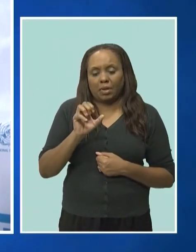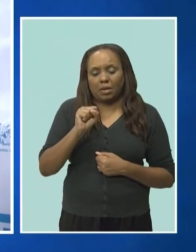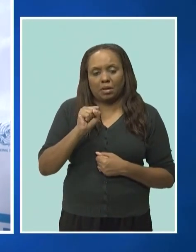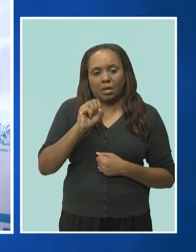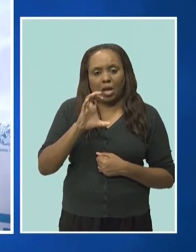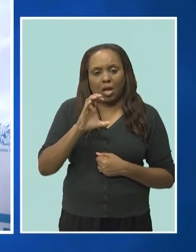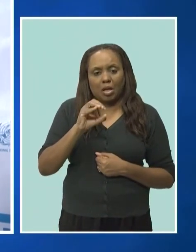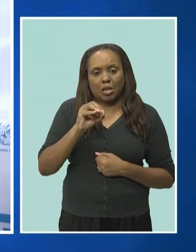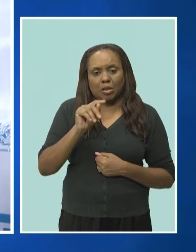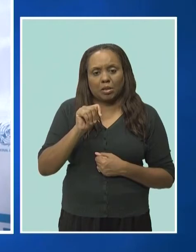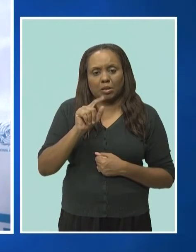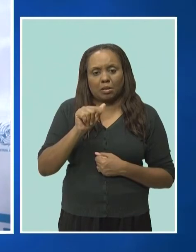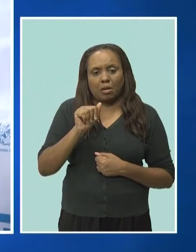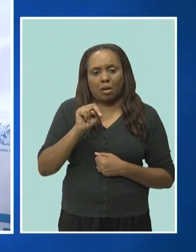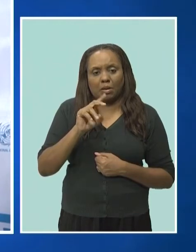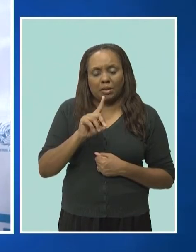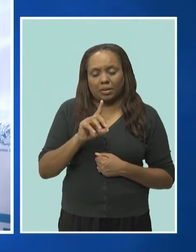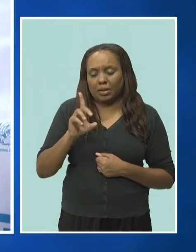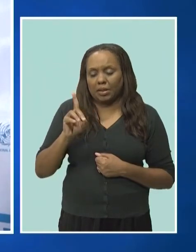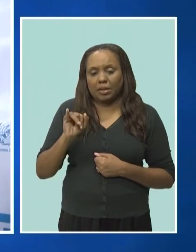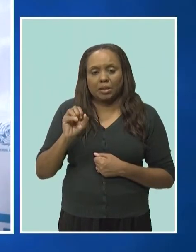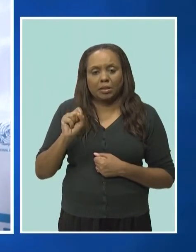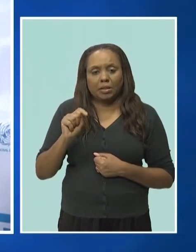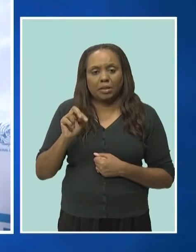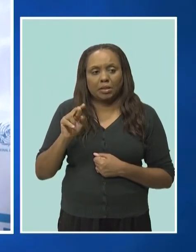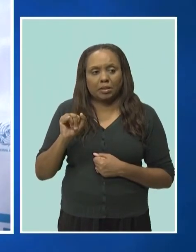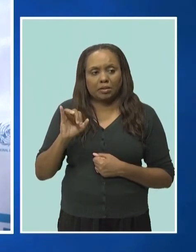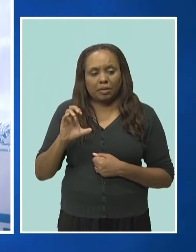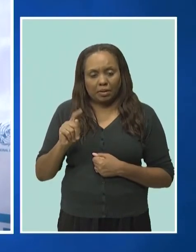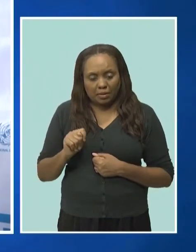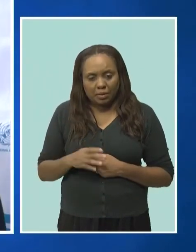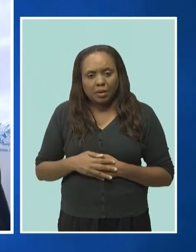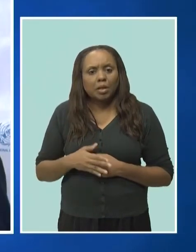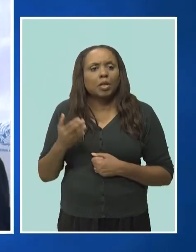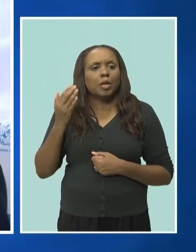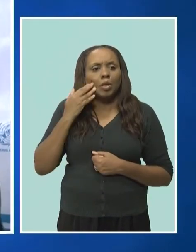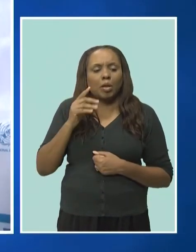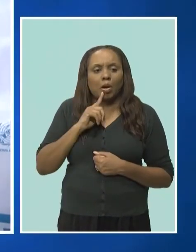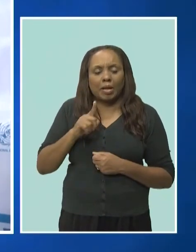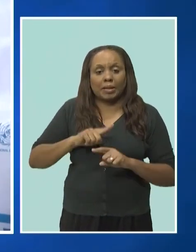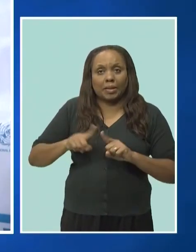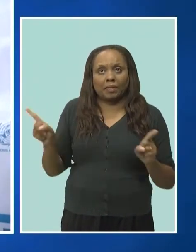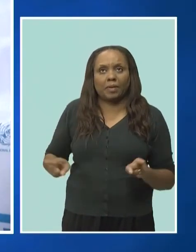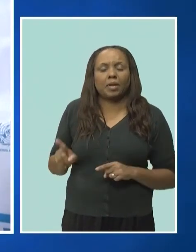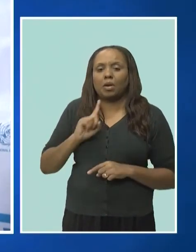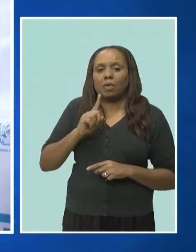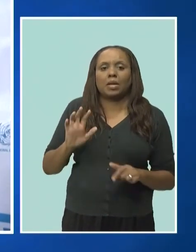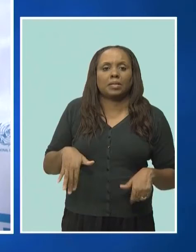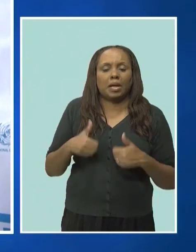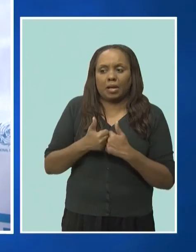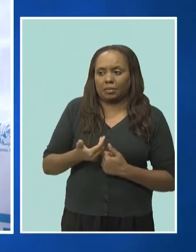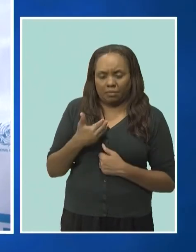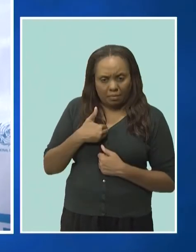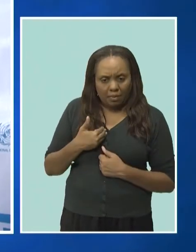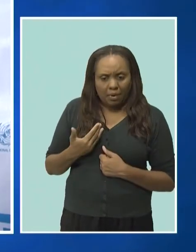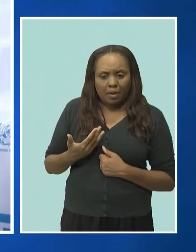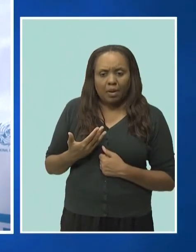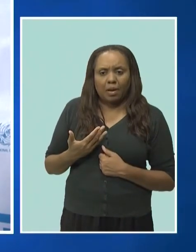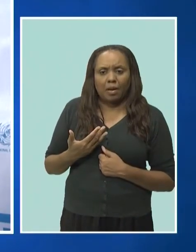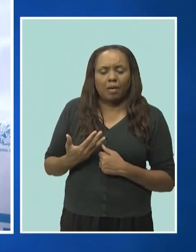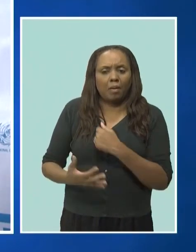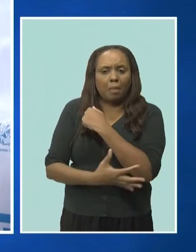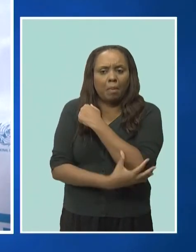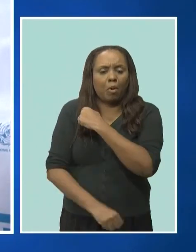conditions are quite different to the rest of Barbados, where you would commonly find rock. So that's the first challenge, that you have poor